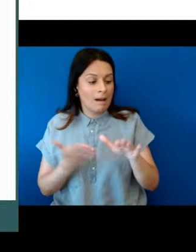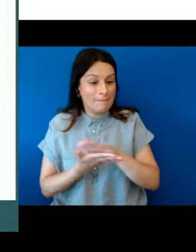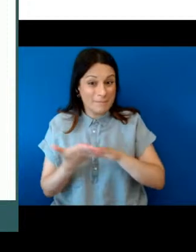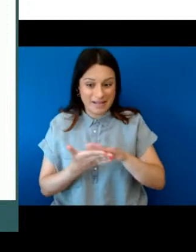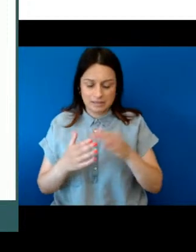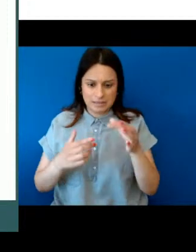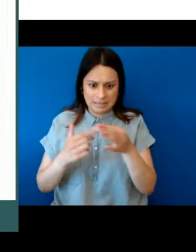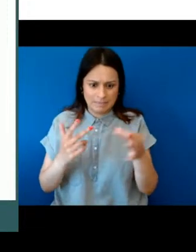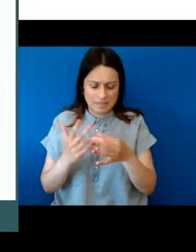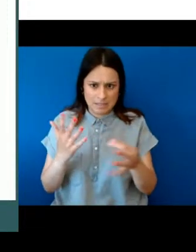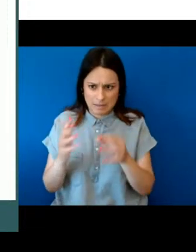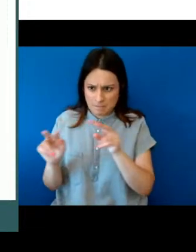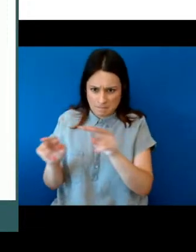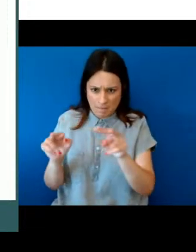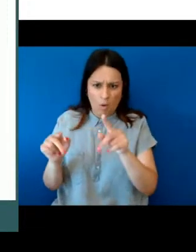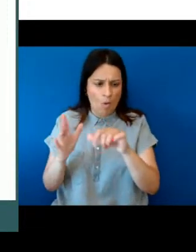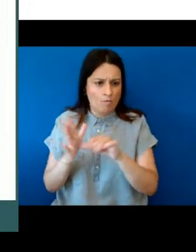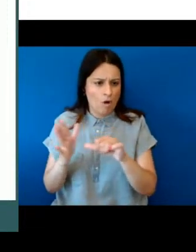typically problematic.